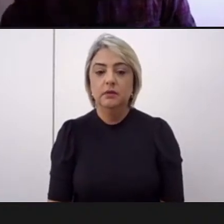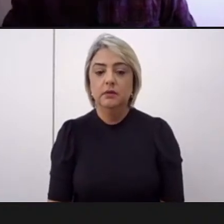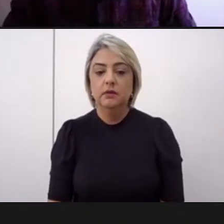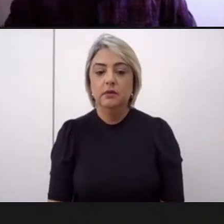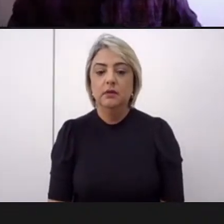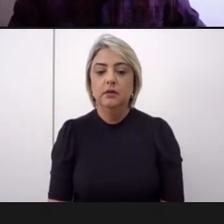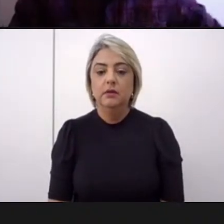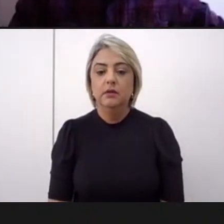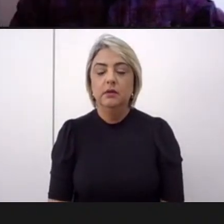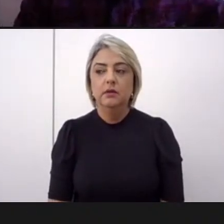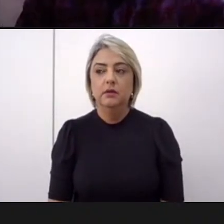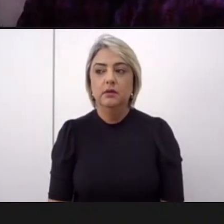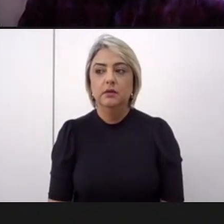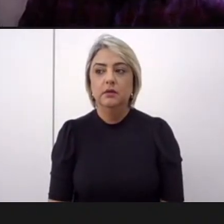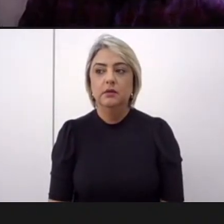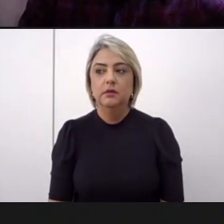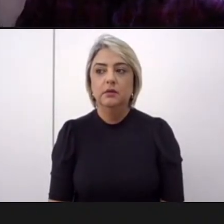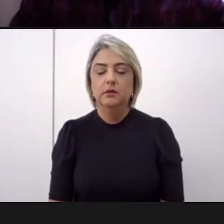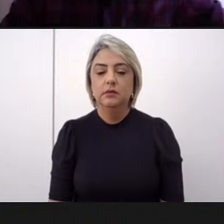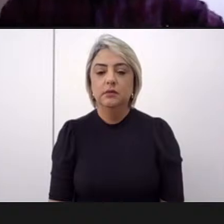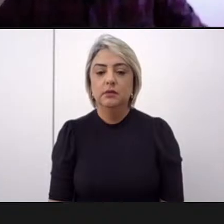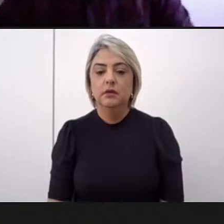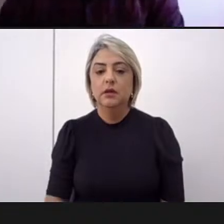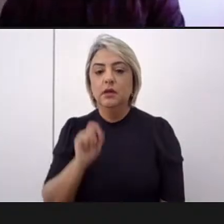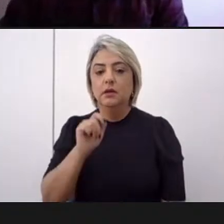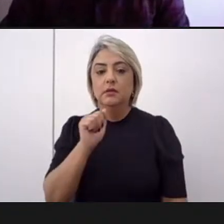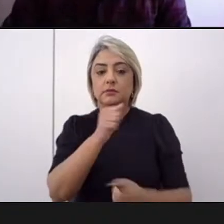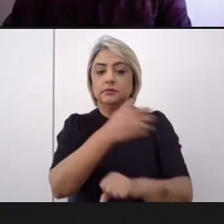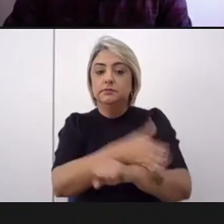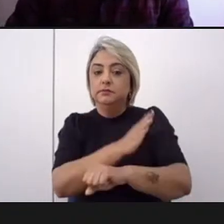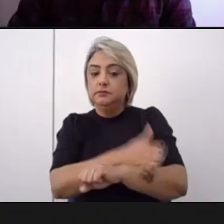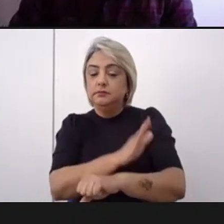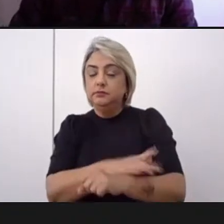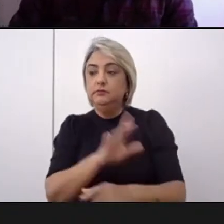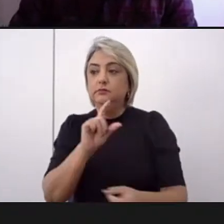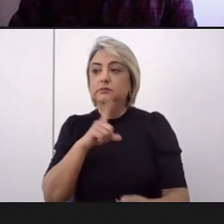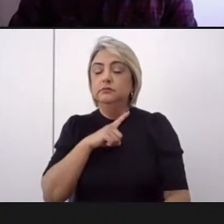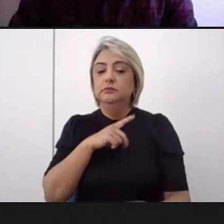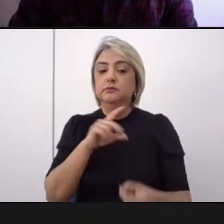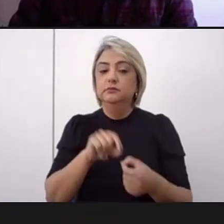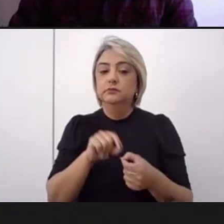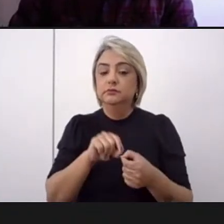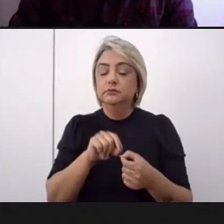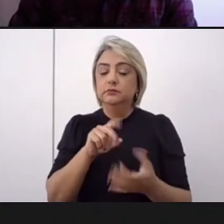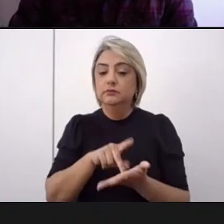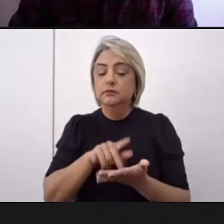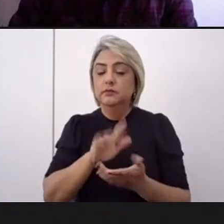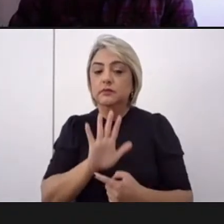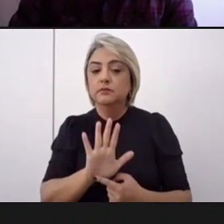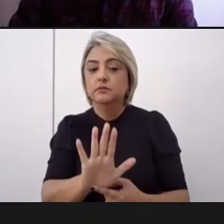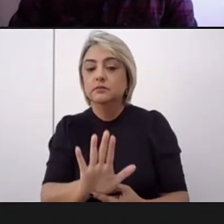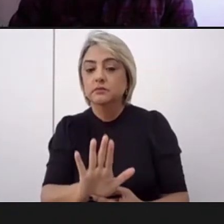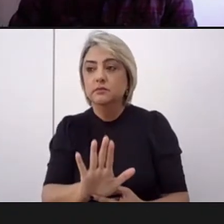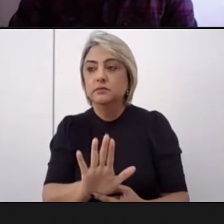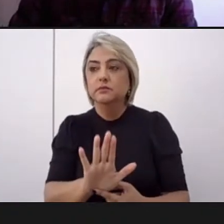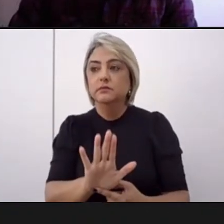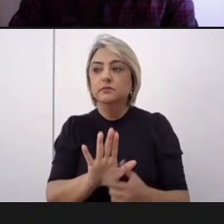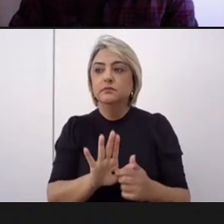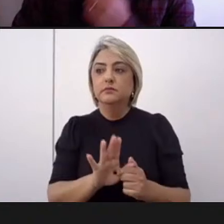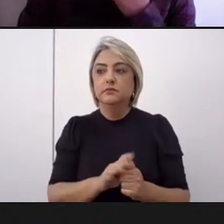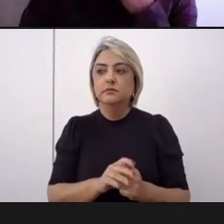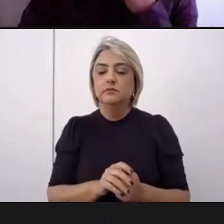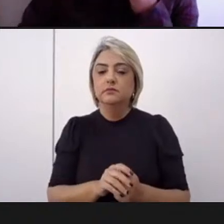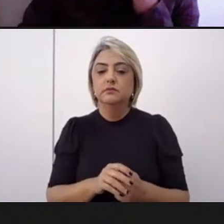and agricultural practices, far from the mainstream chemical and industrial